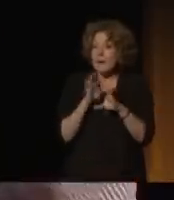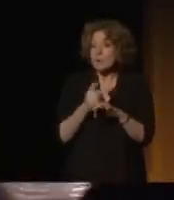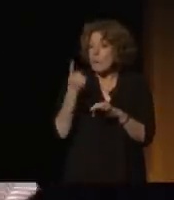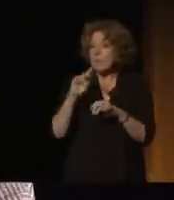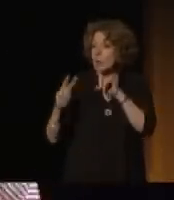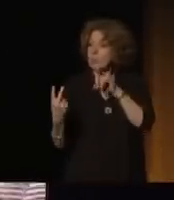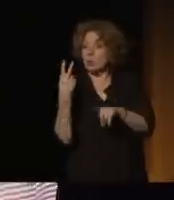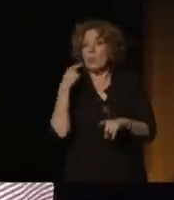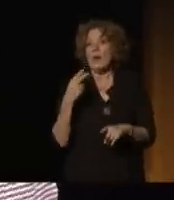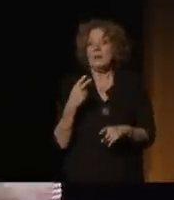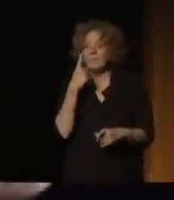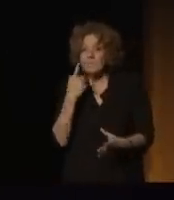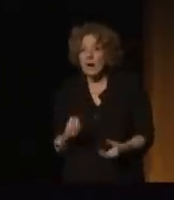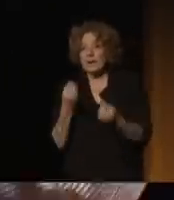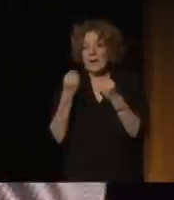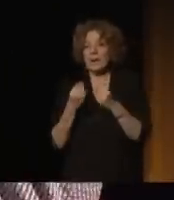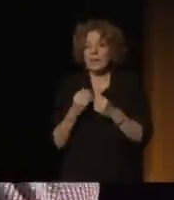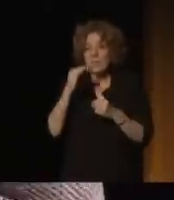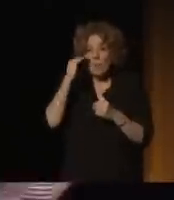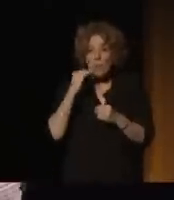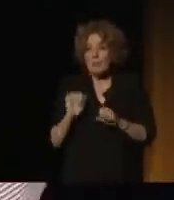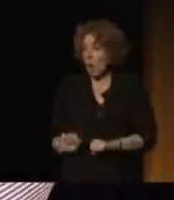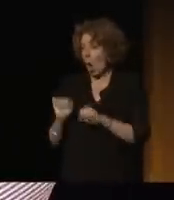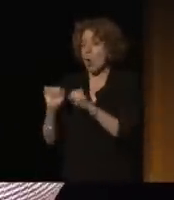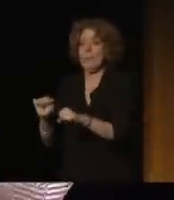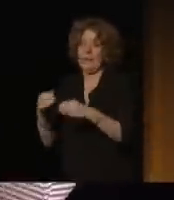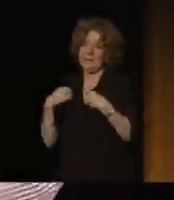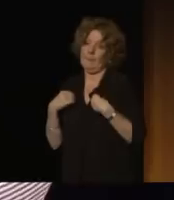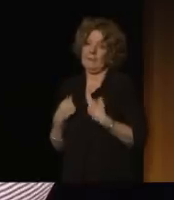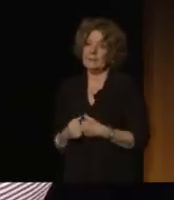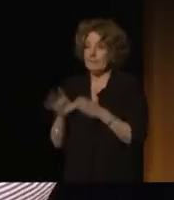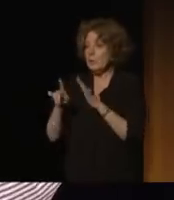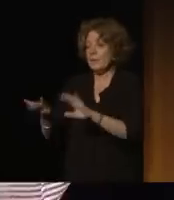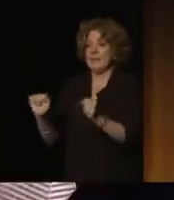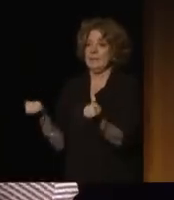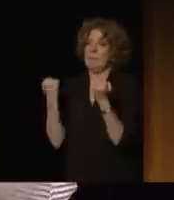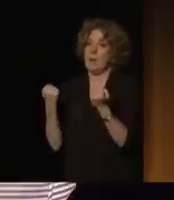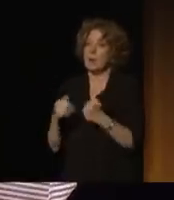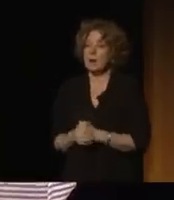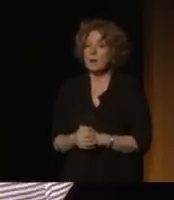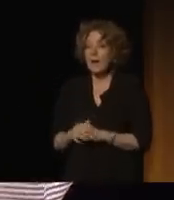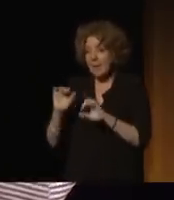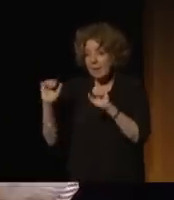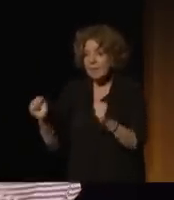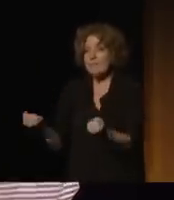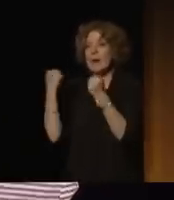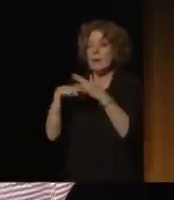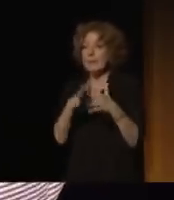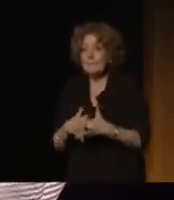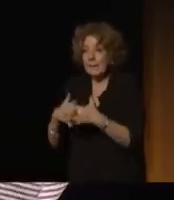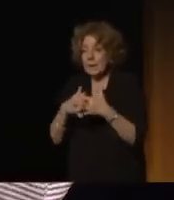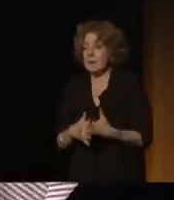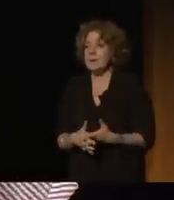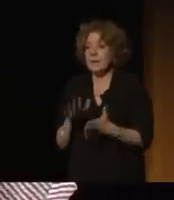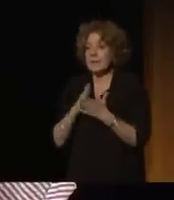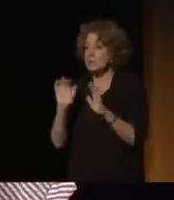turn around and find out that women own these companies, because that's the power. You know, the power in the United States,